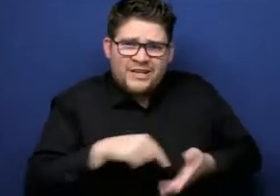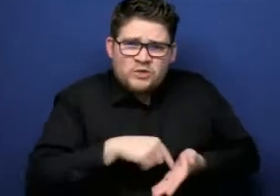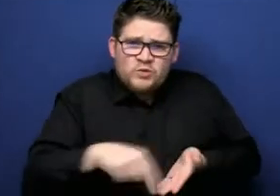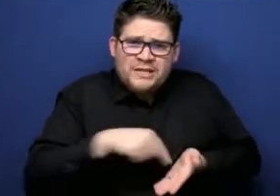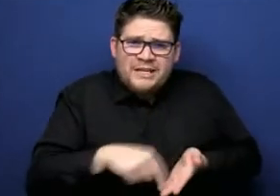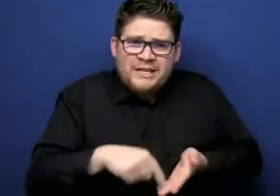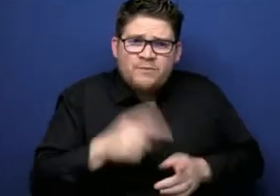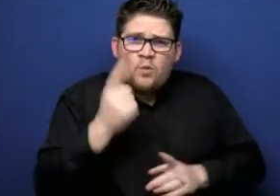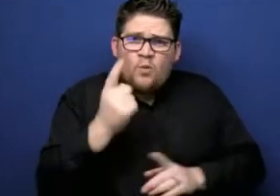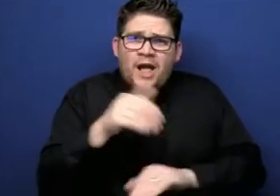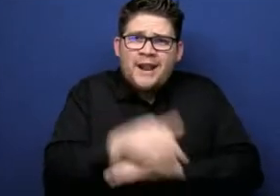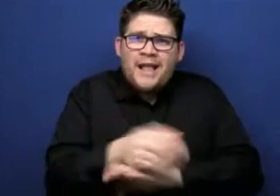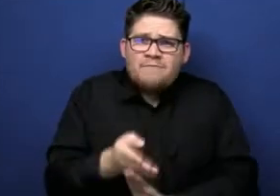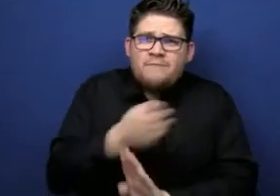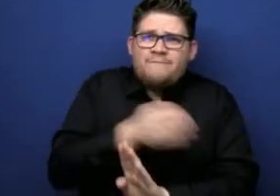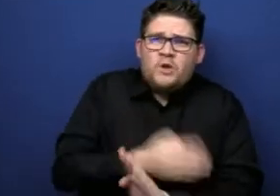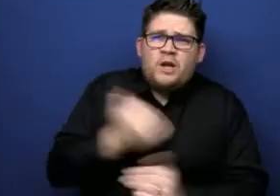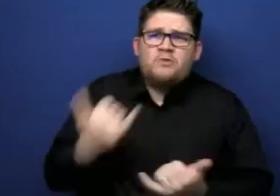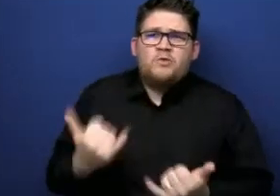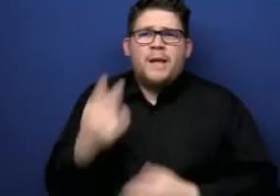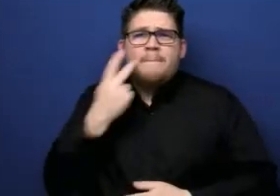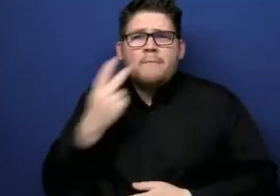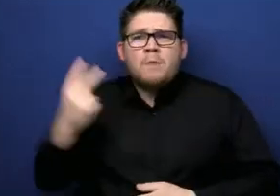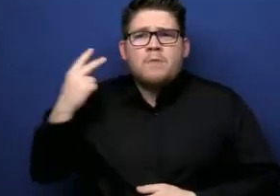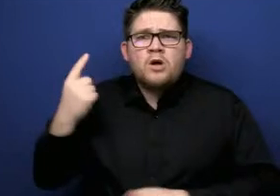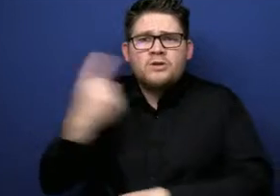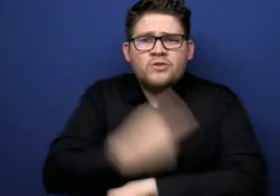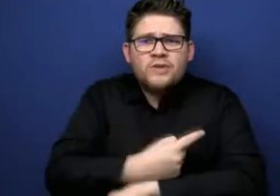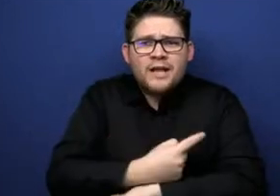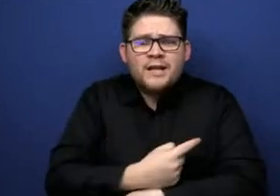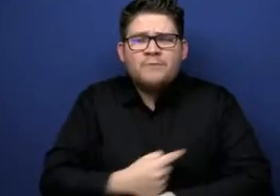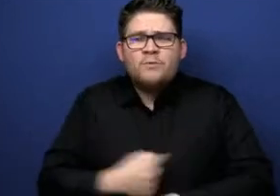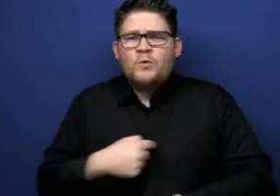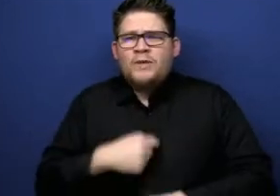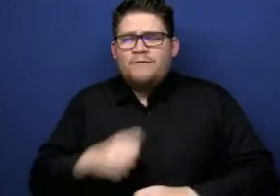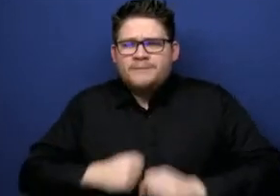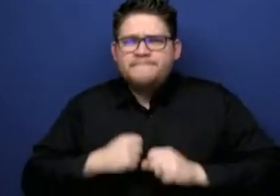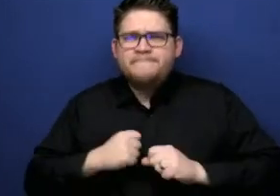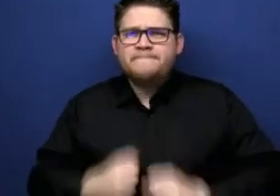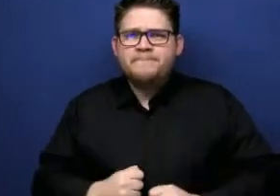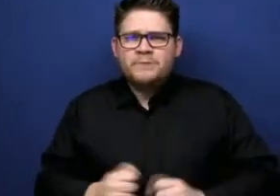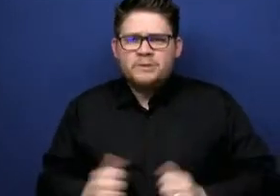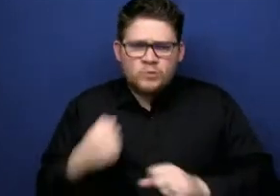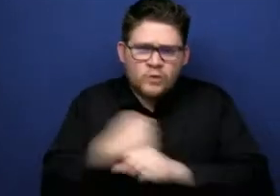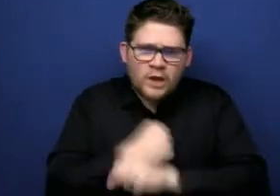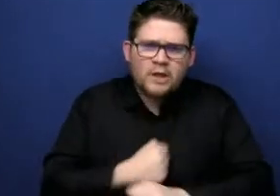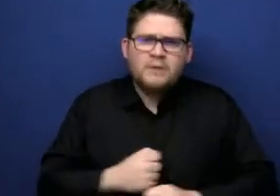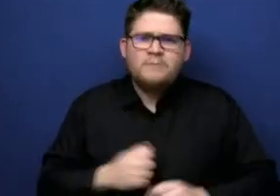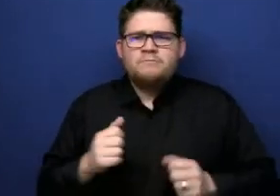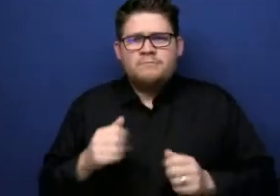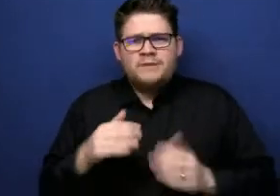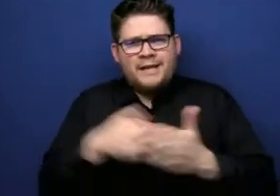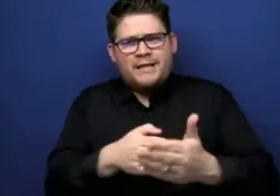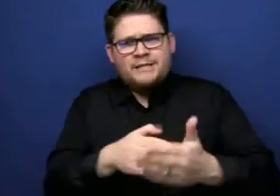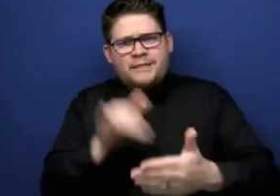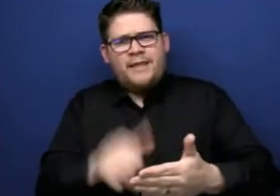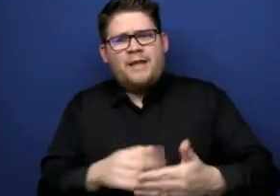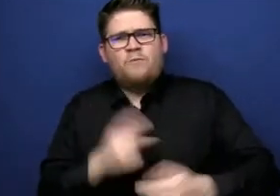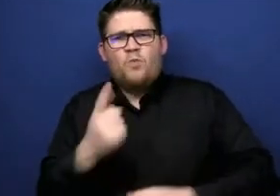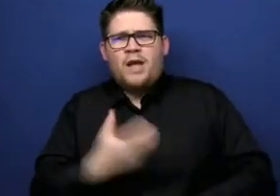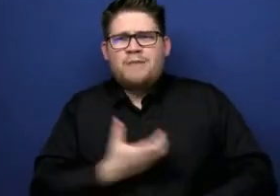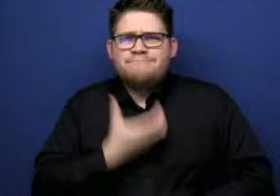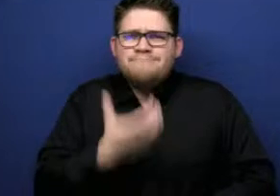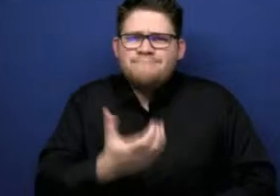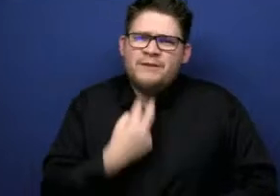are the types of acts that we must stand together and fight against with a united voice, regardless of where we come from, regardless of